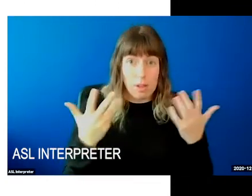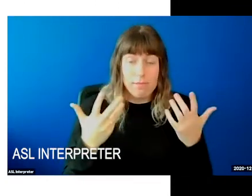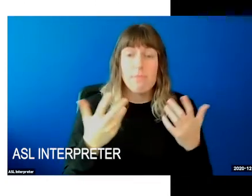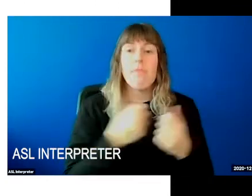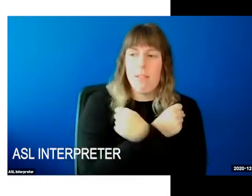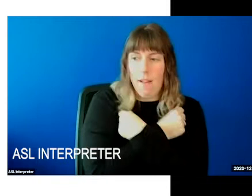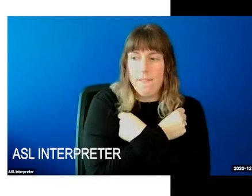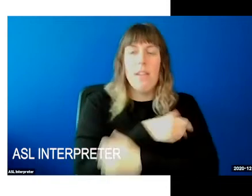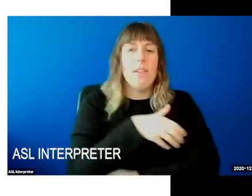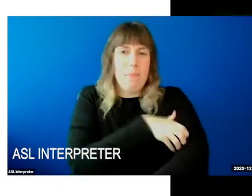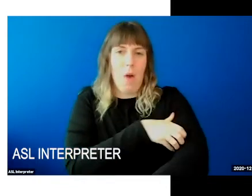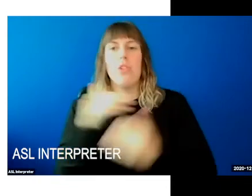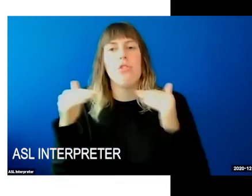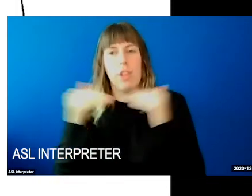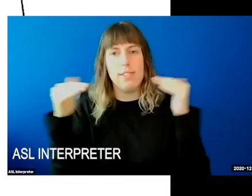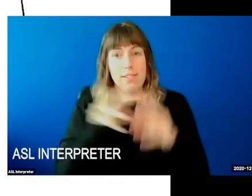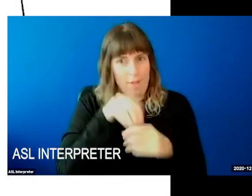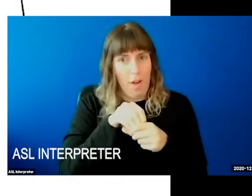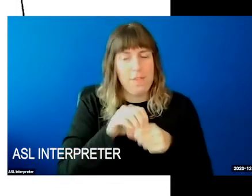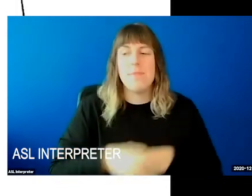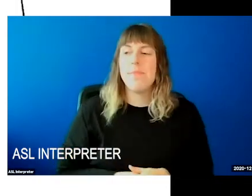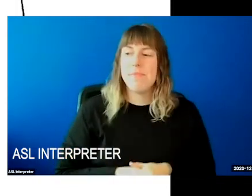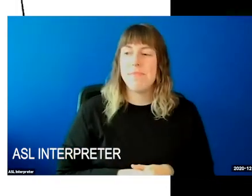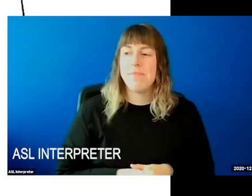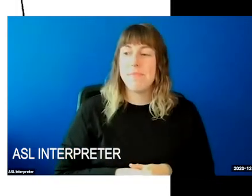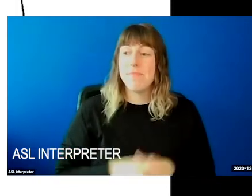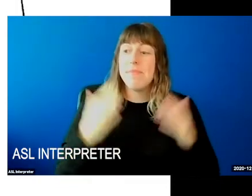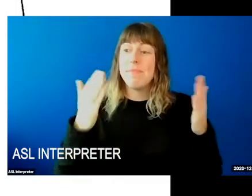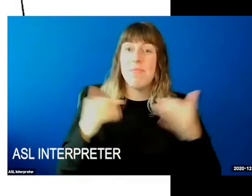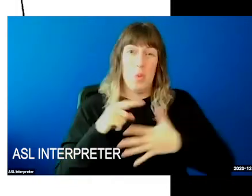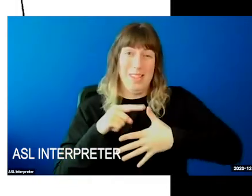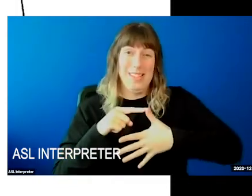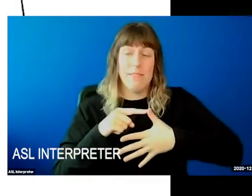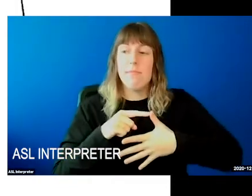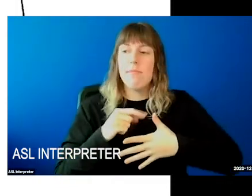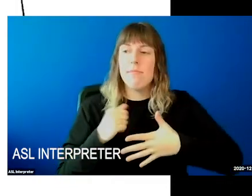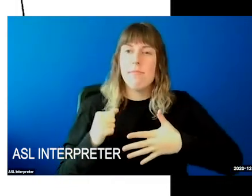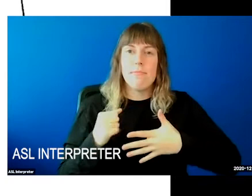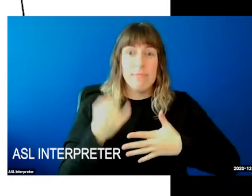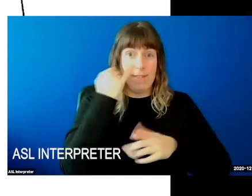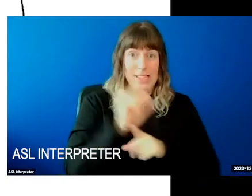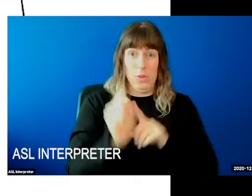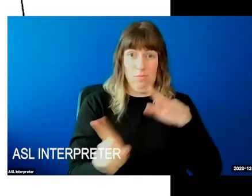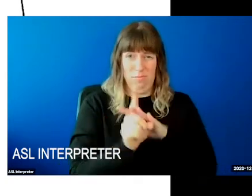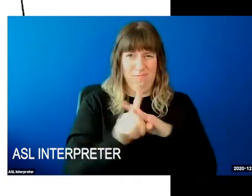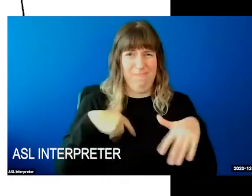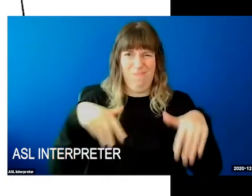engaging love, power, and justice. So on the first point, if we're faced with a situation that we don't